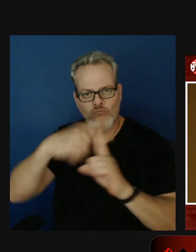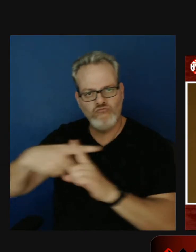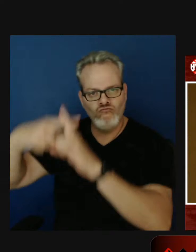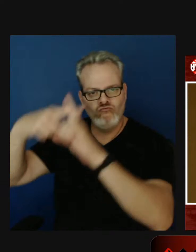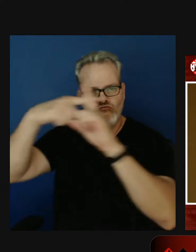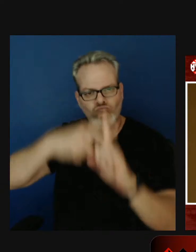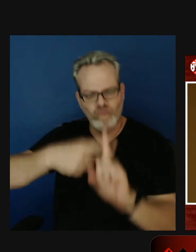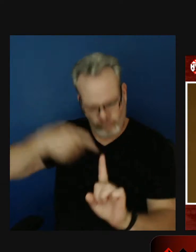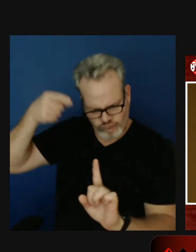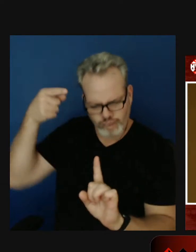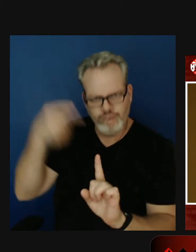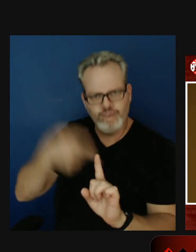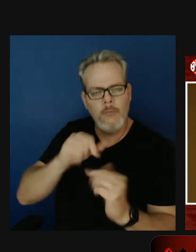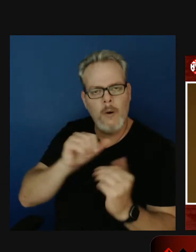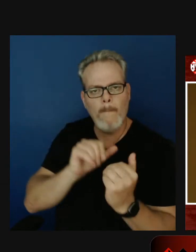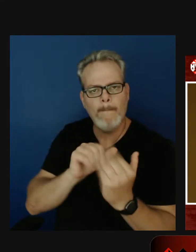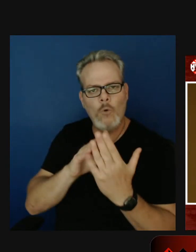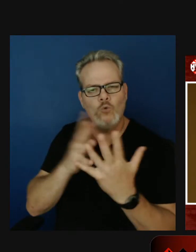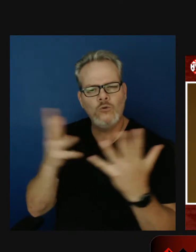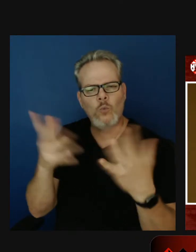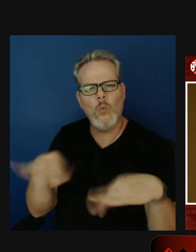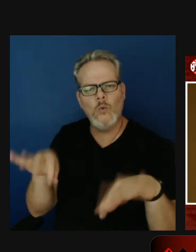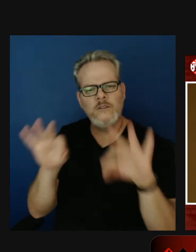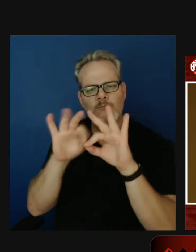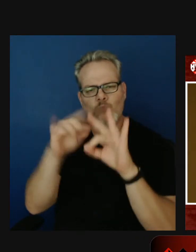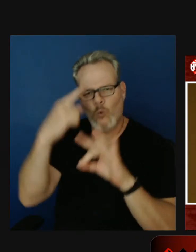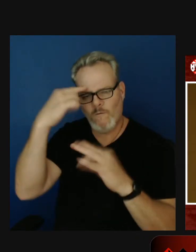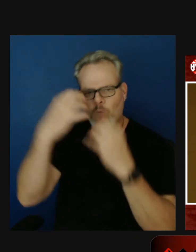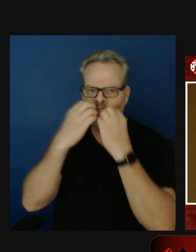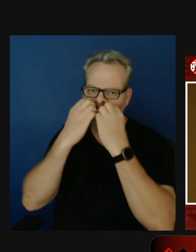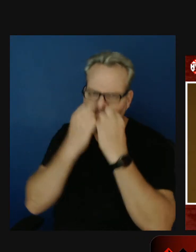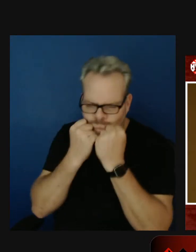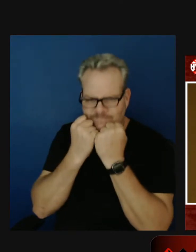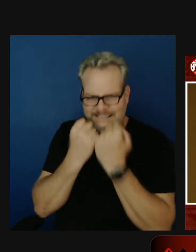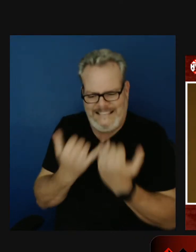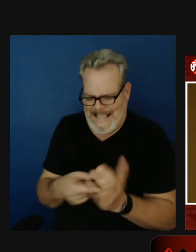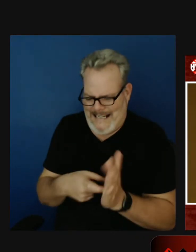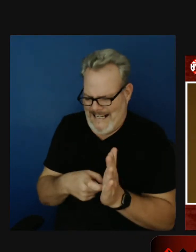as to what's important to the country. What are our needs right now?